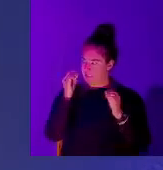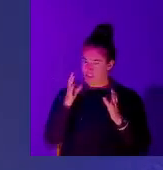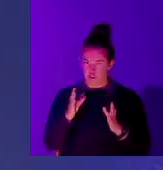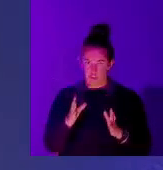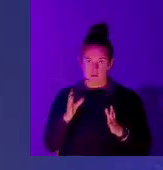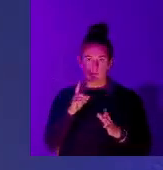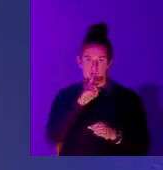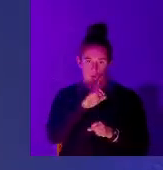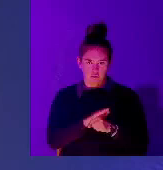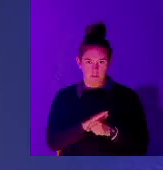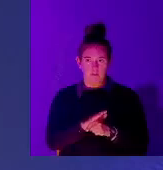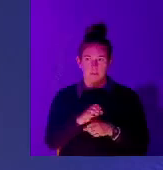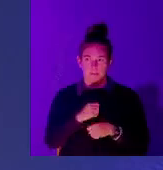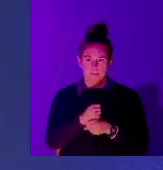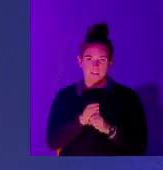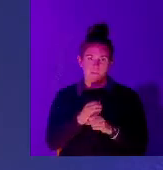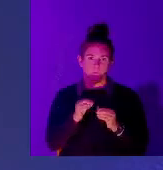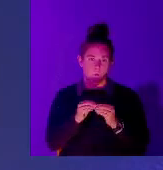that world.